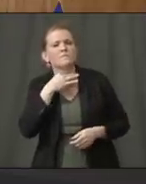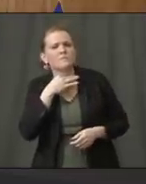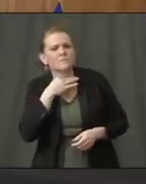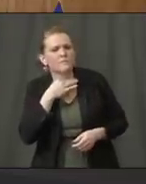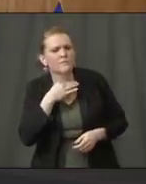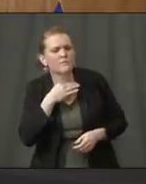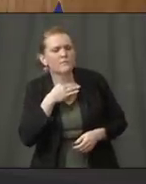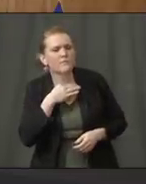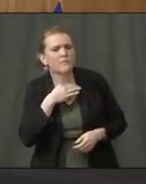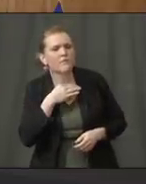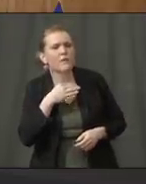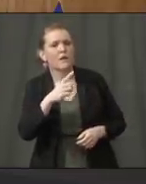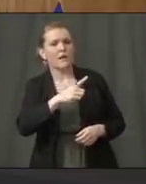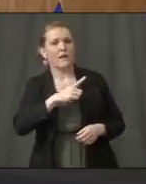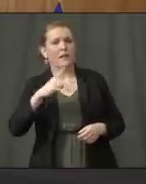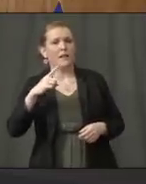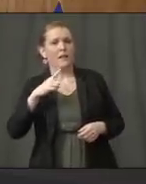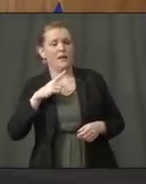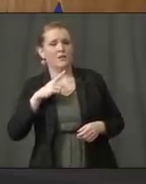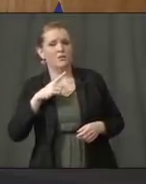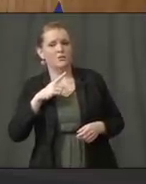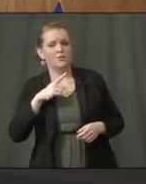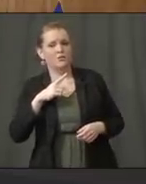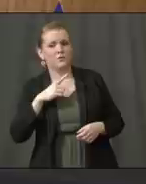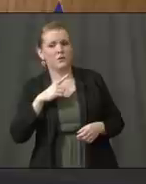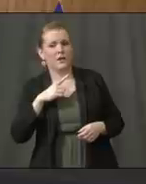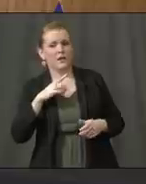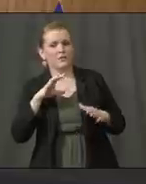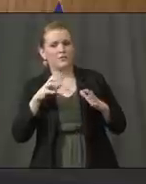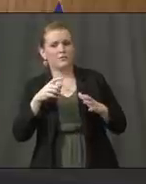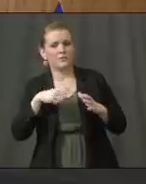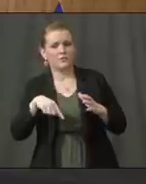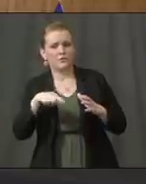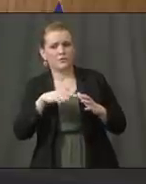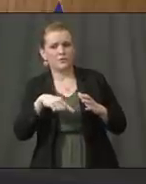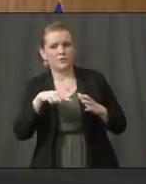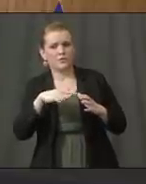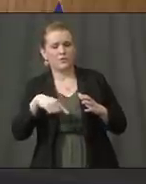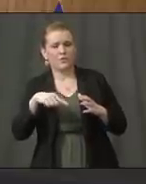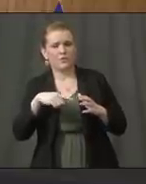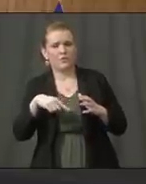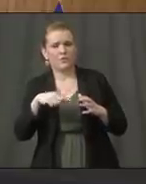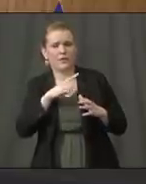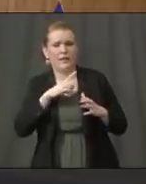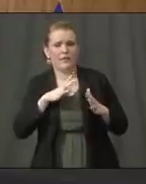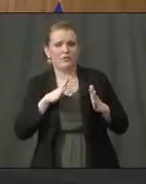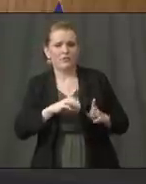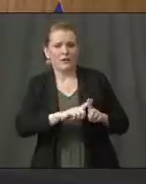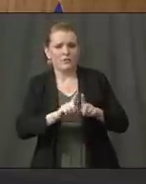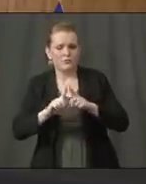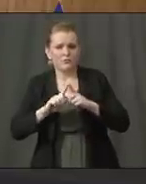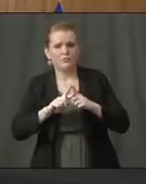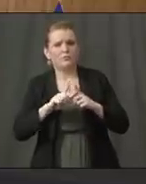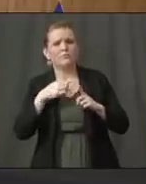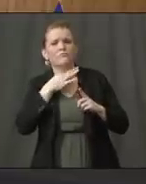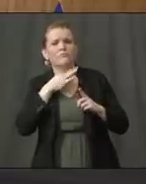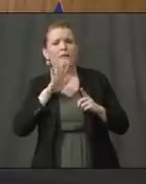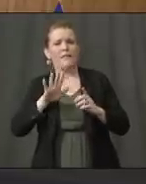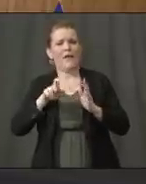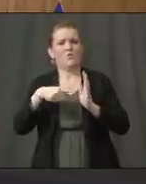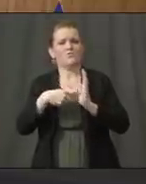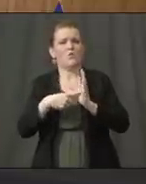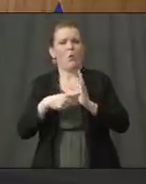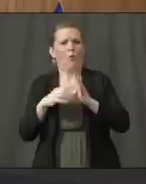legislature plays in your thinking about reopening the government. I know that you have, the economy. I know that you